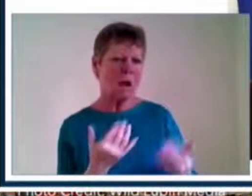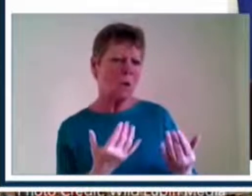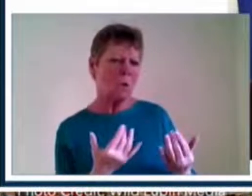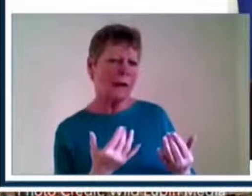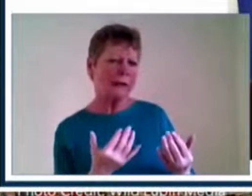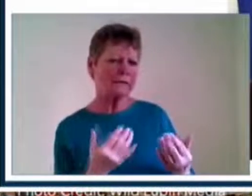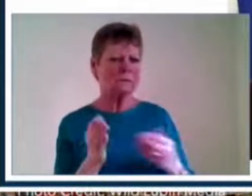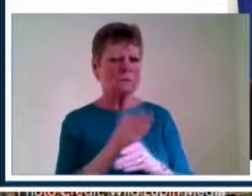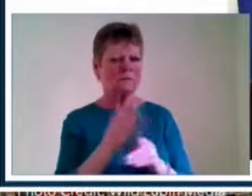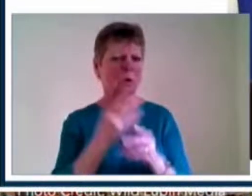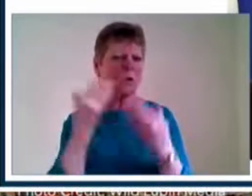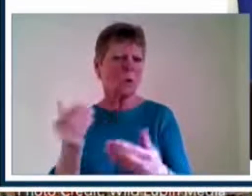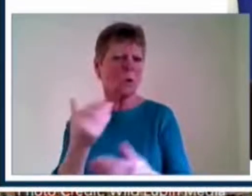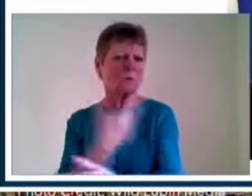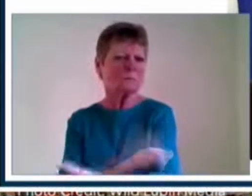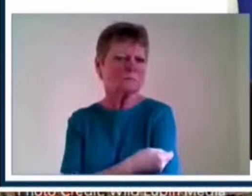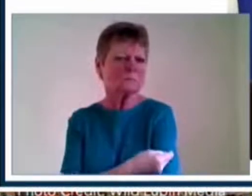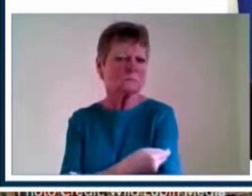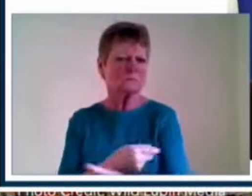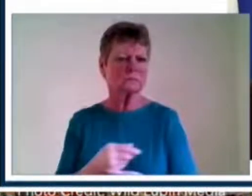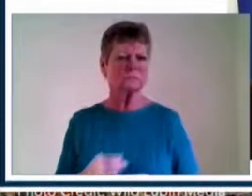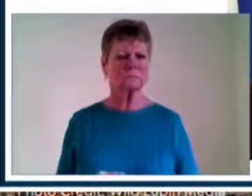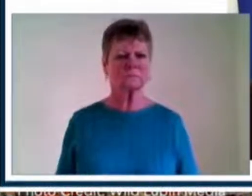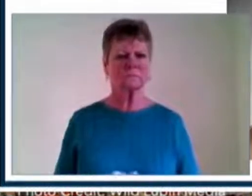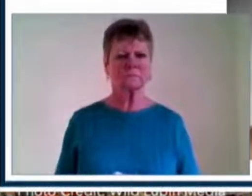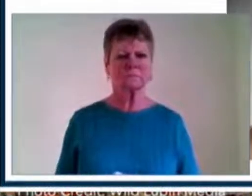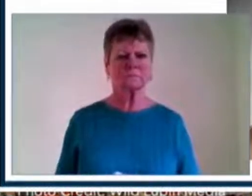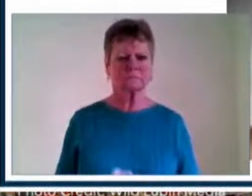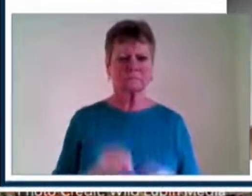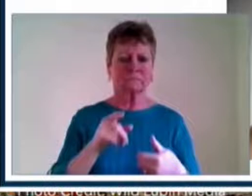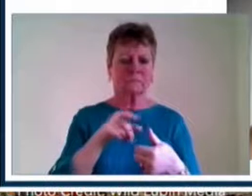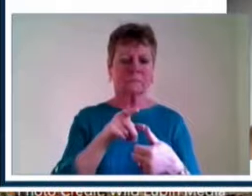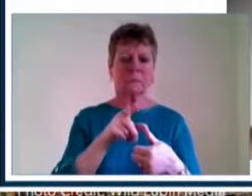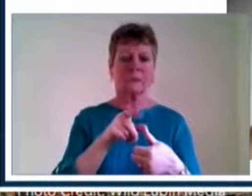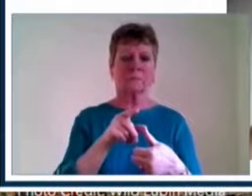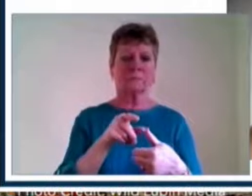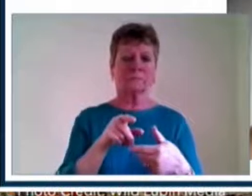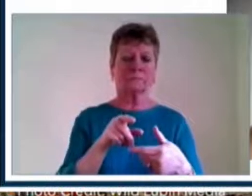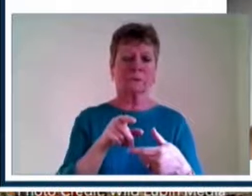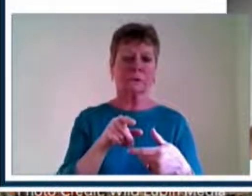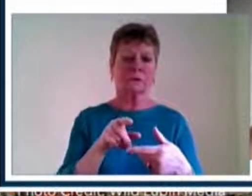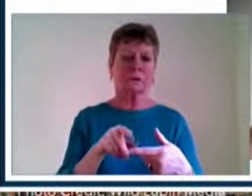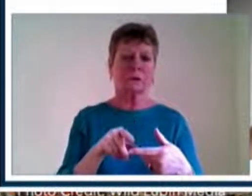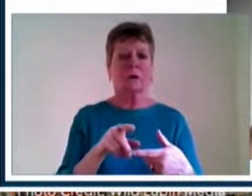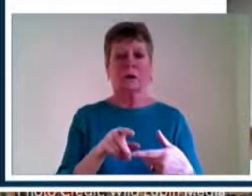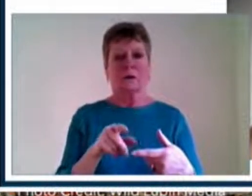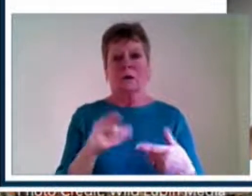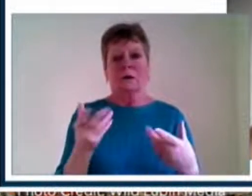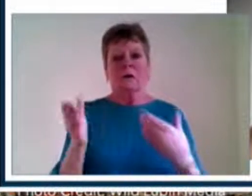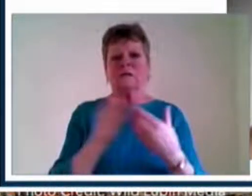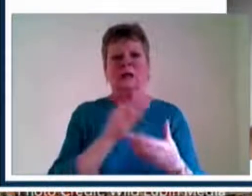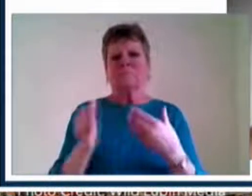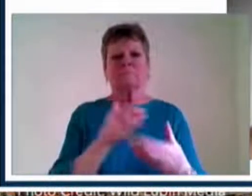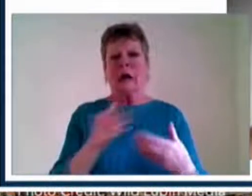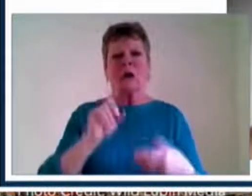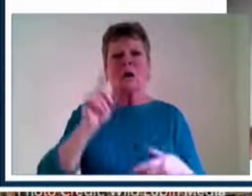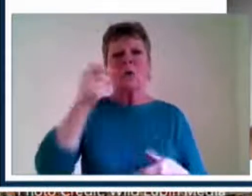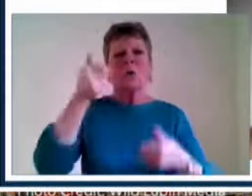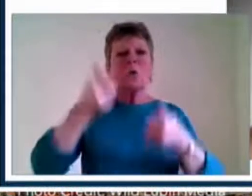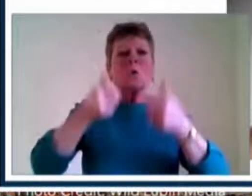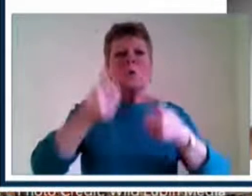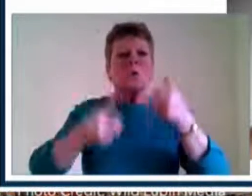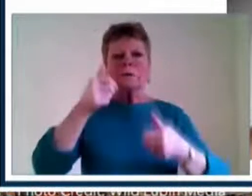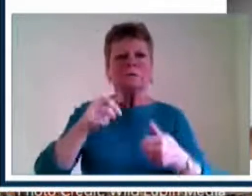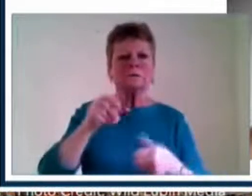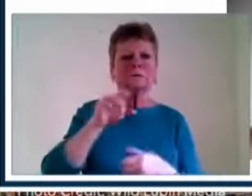virus? Well, the answer to the second part of your question is no. That it doesn't matter which dose